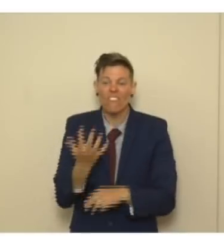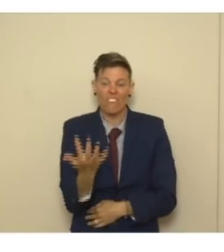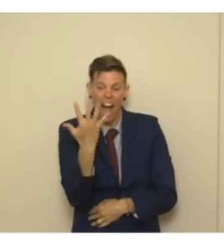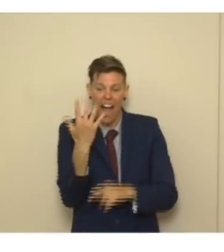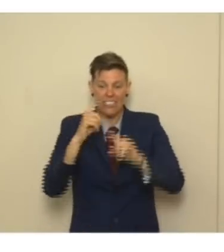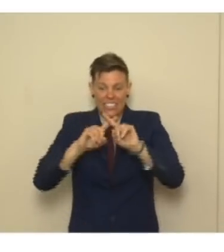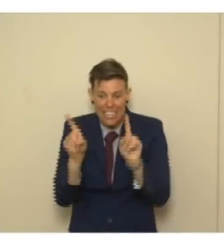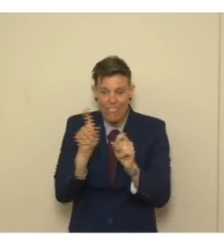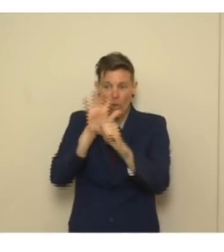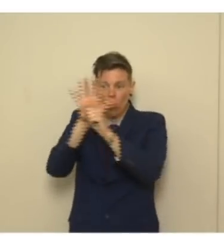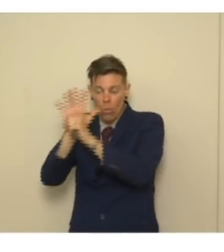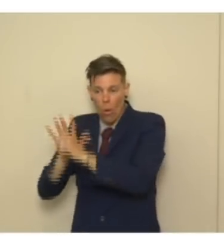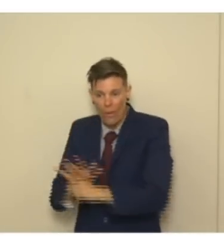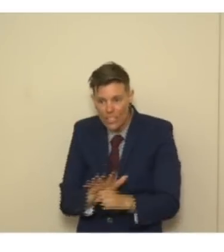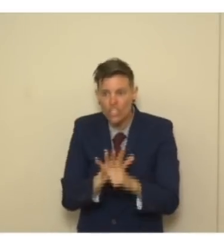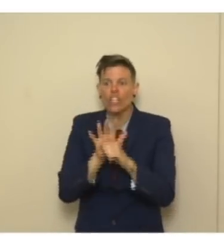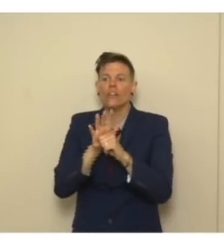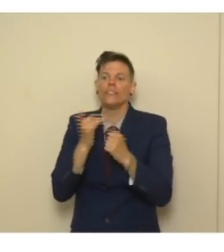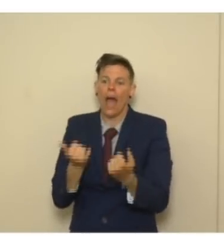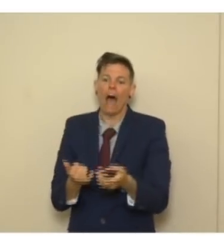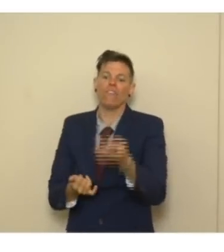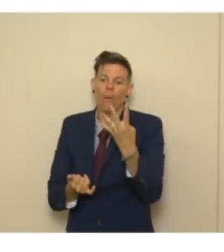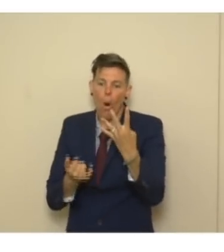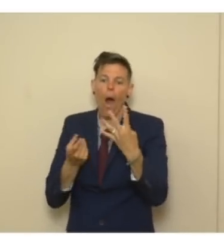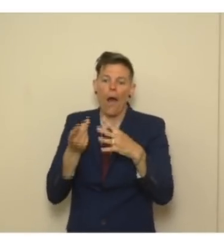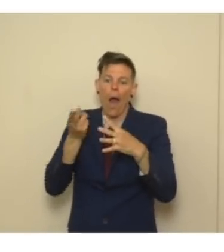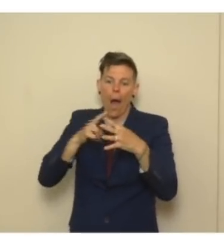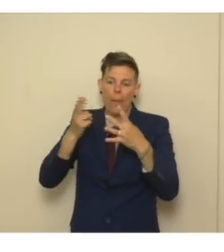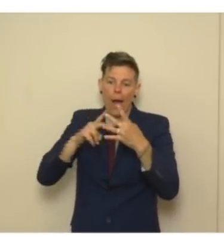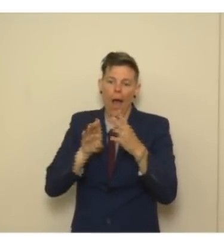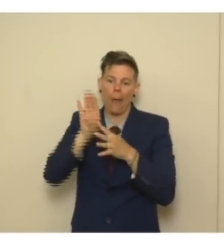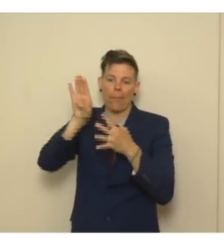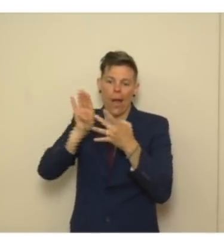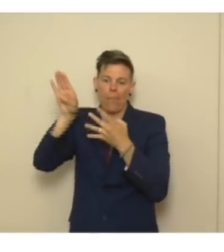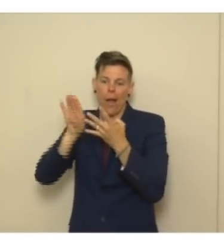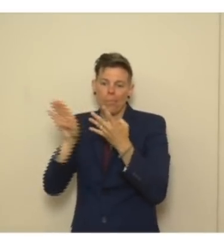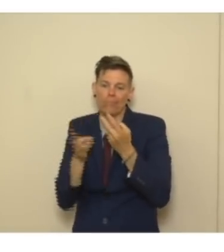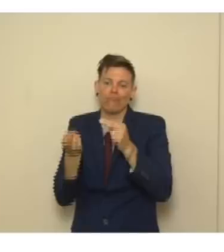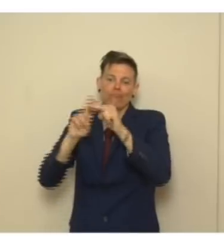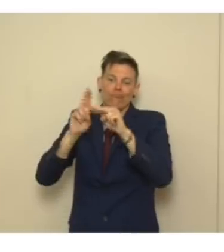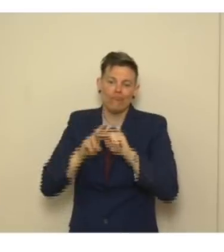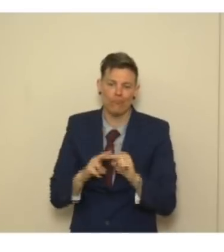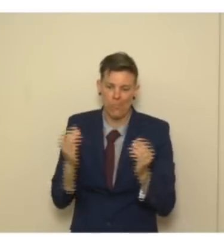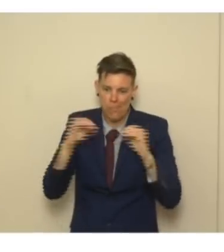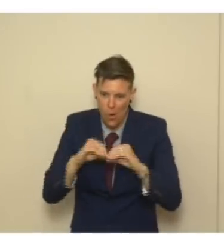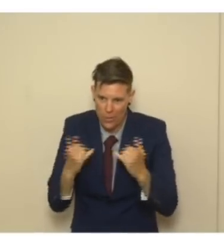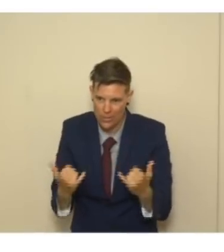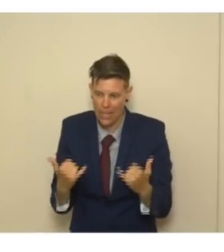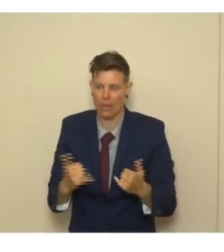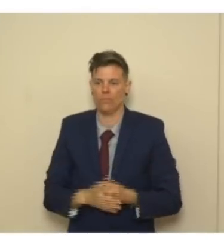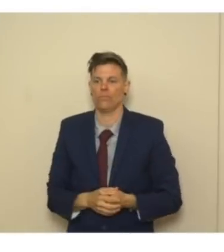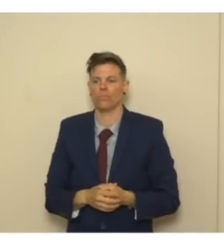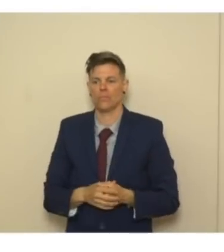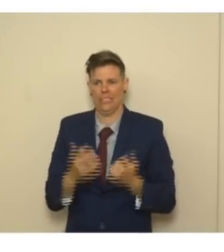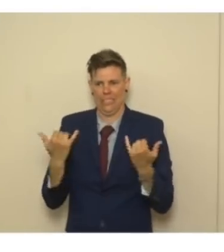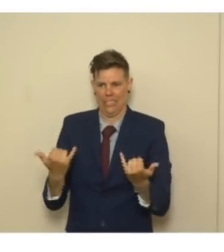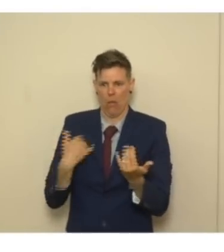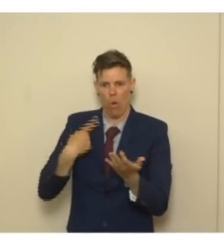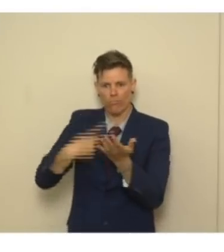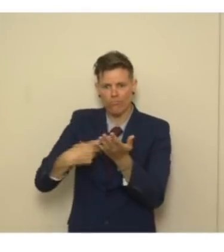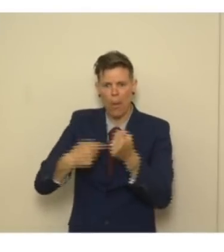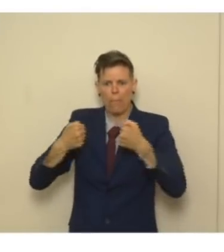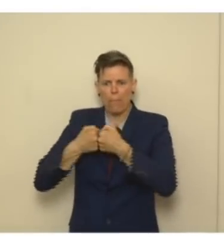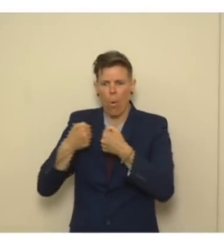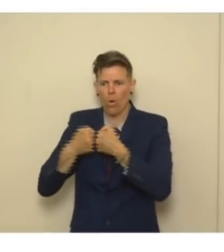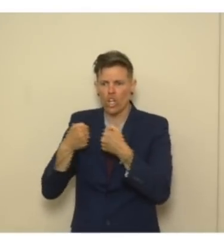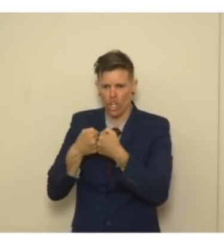us. I want to take a couple minutes and talk about our borders, because what's happening on the borders are important, and the reason it's important is when people